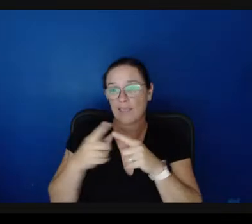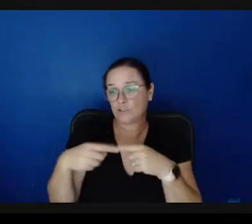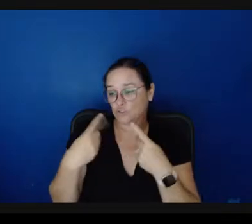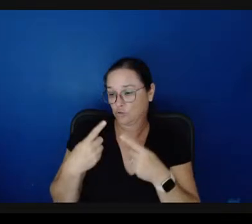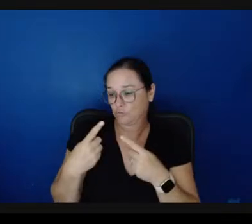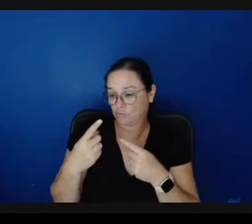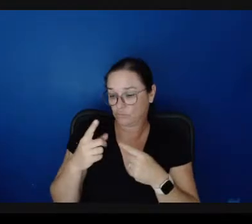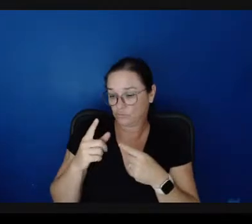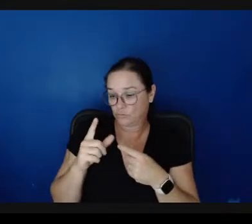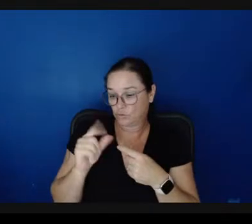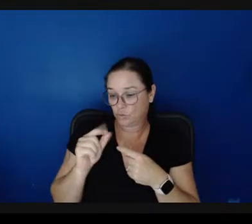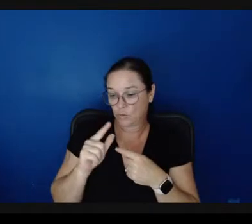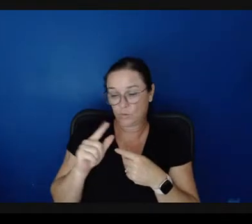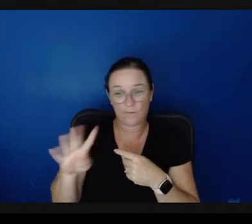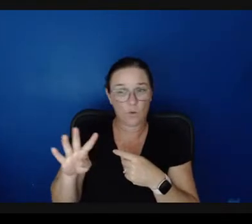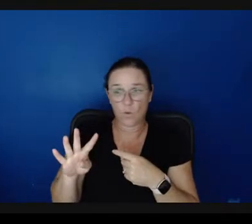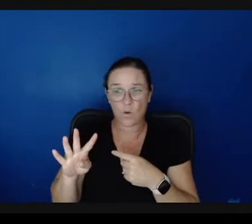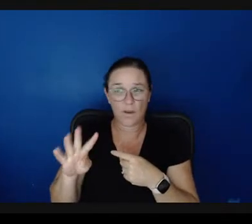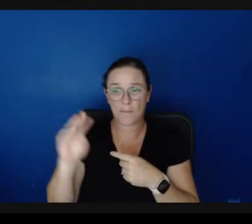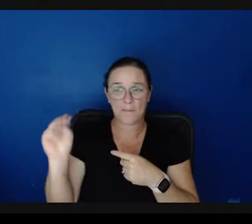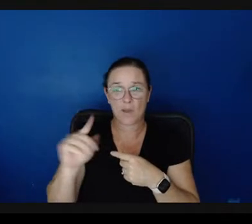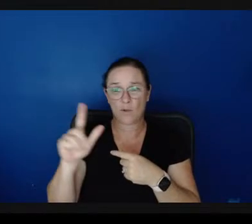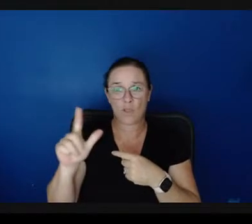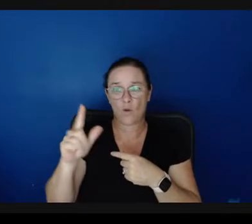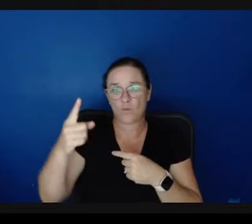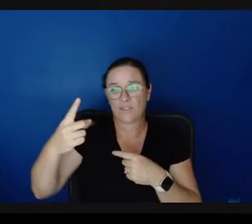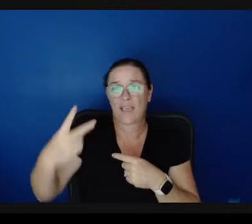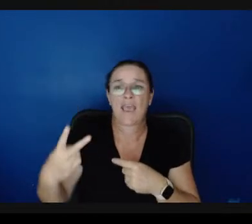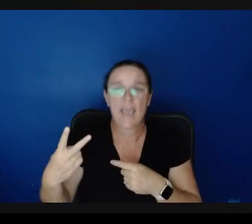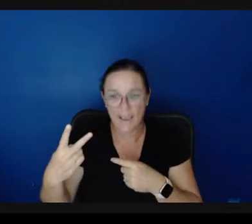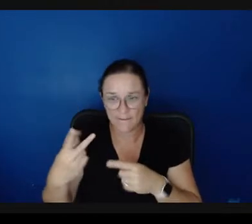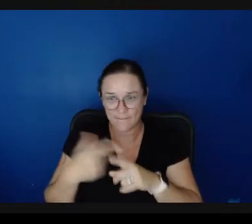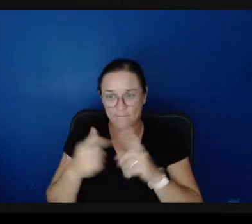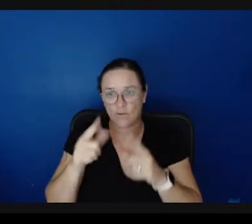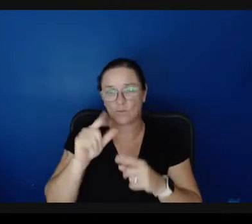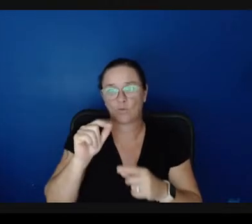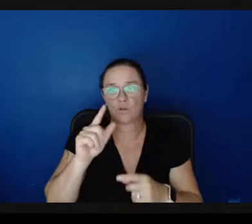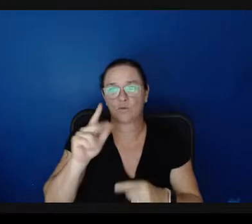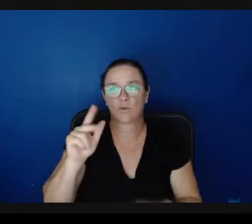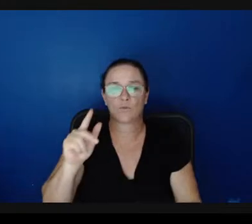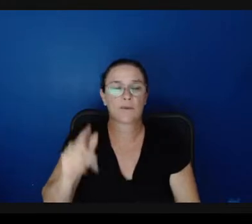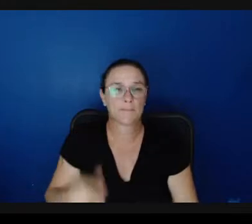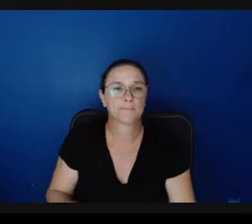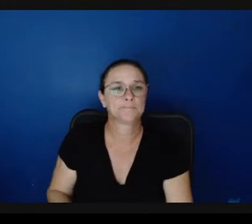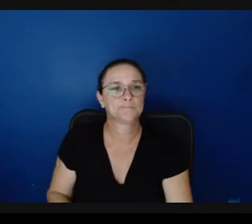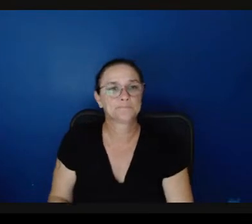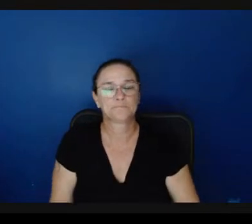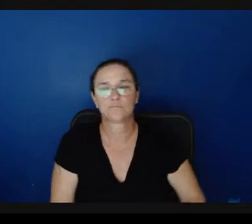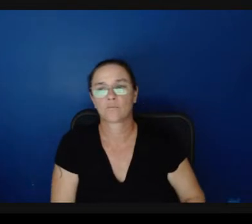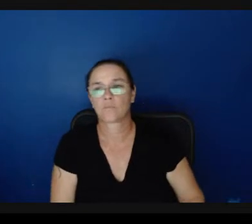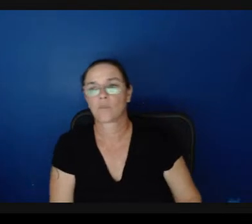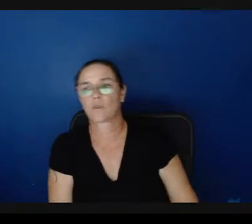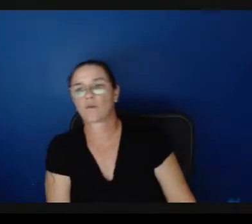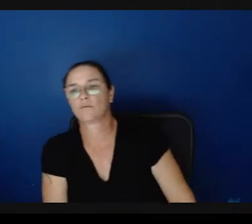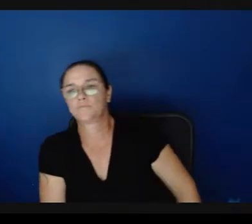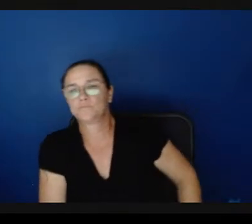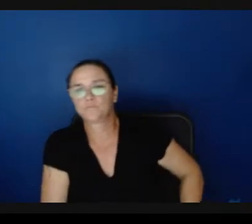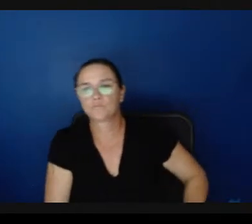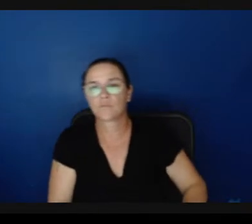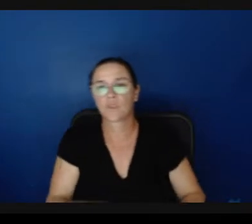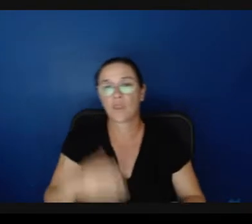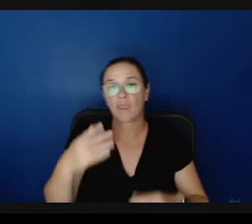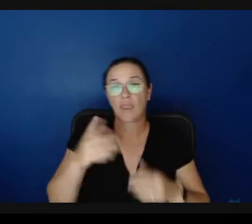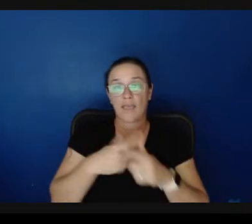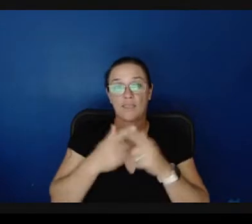Mauna Loa, the background has been half of what it was in 2023, really. So it really stepped down quite a bit. And perhaps you see this here